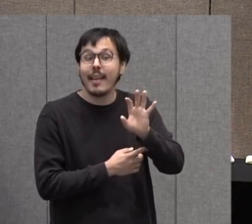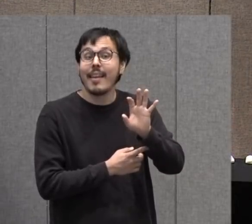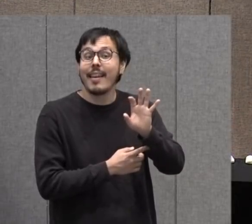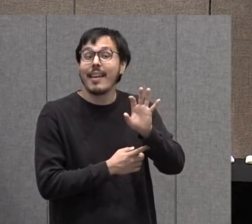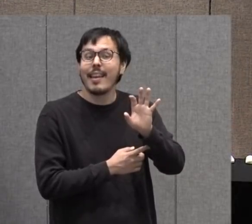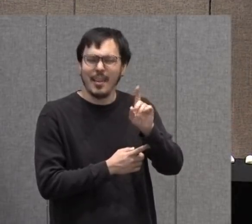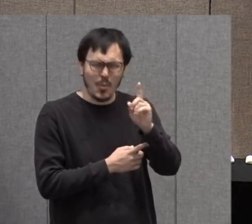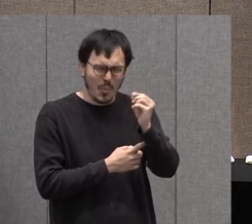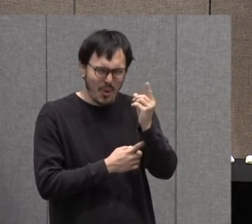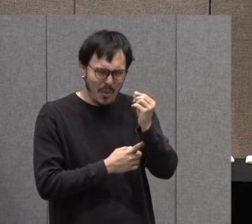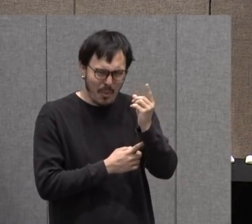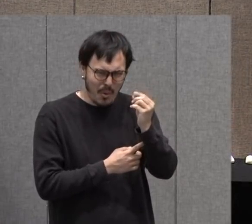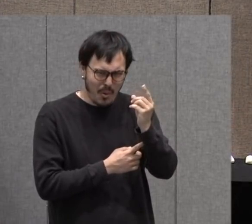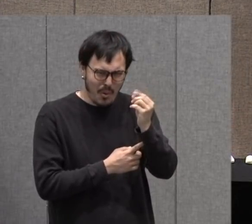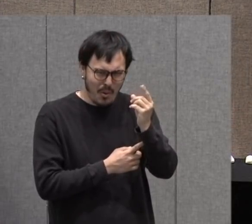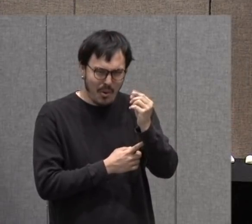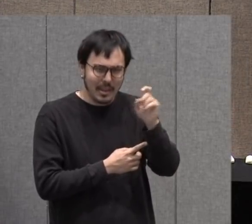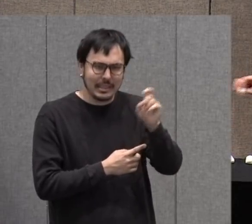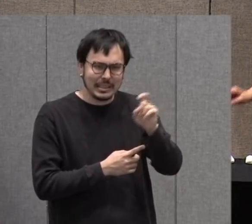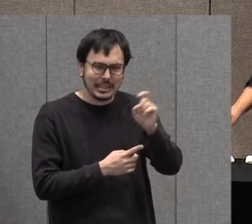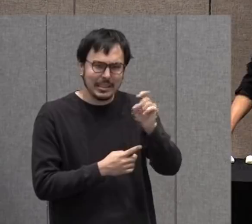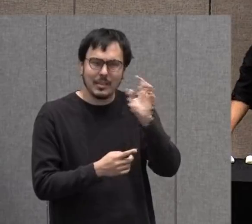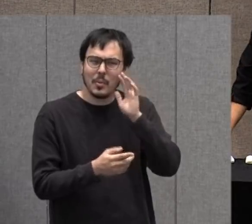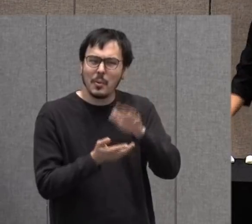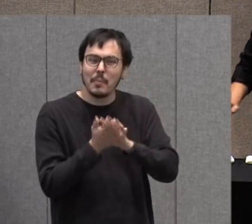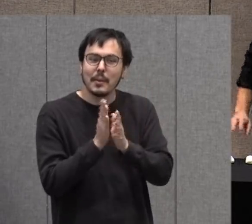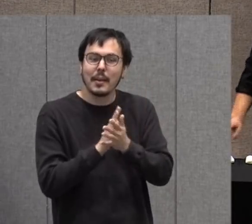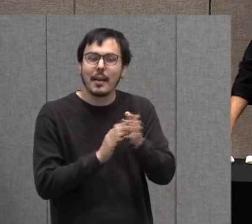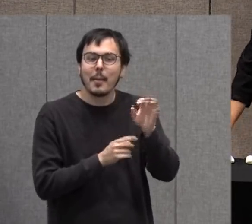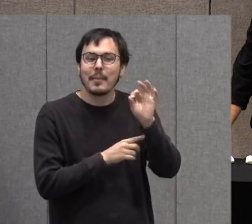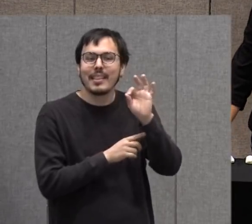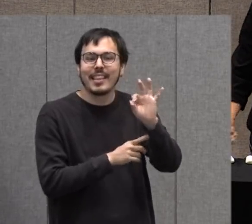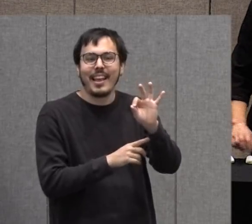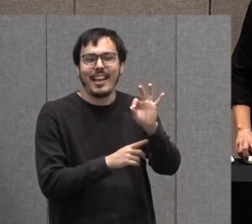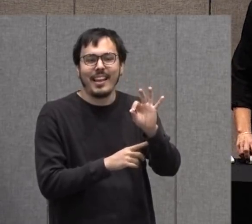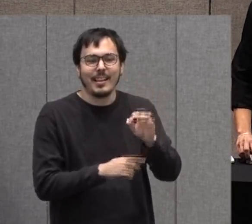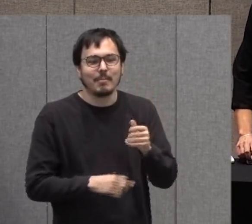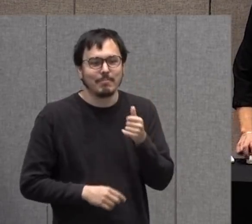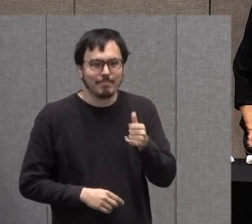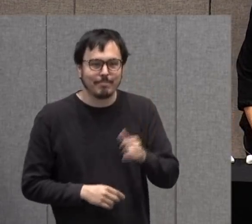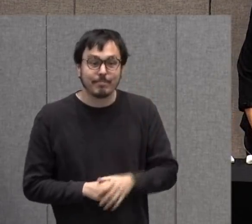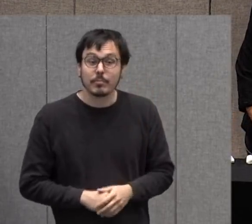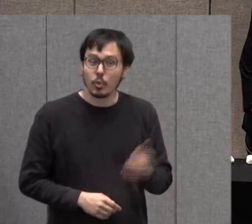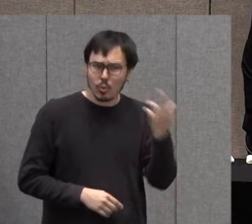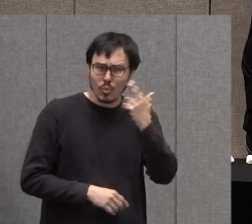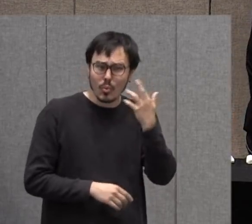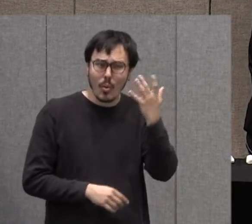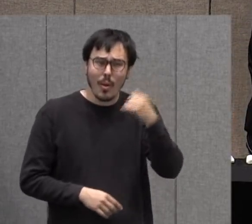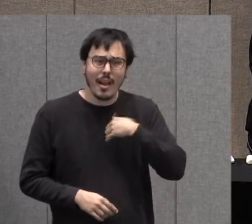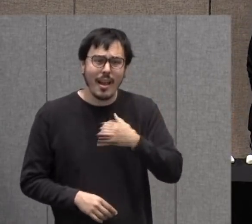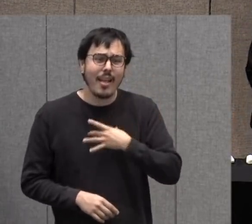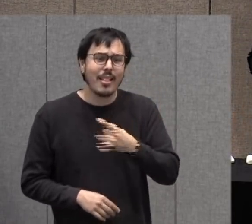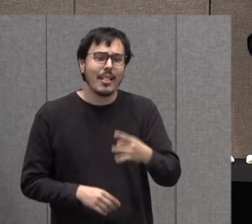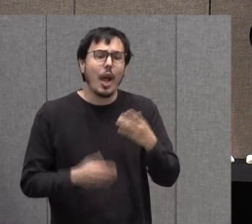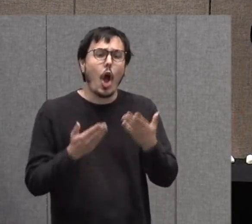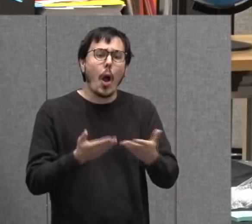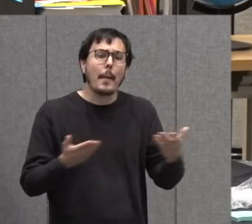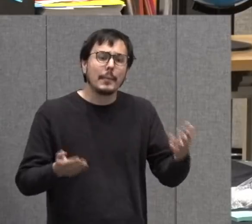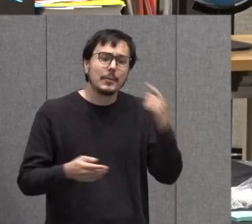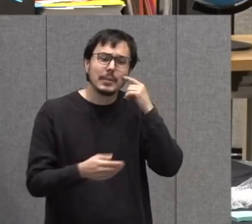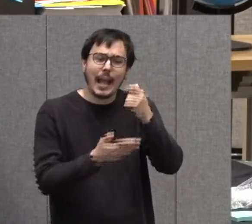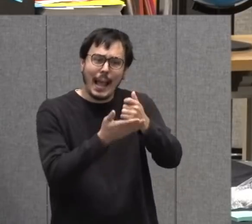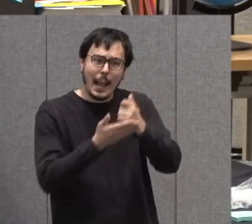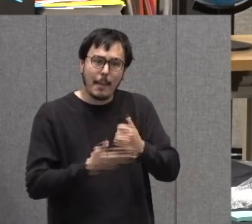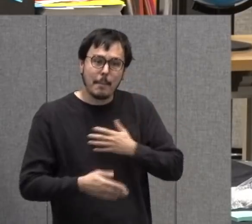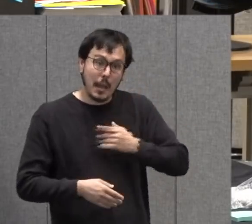need 1 more to make 9. Okay. The reason I like objects to help me is it keeps my mind